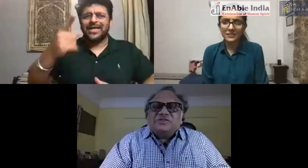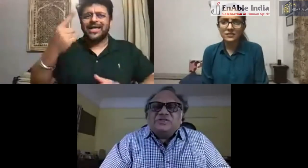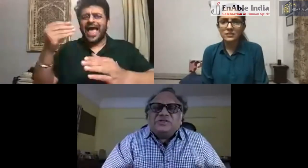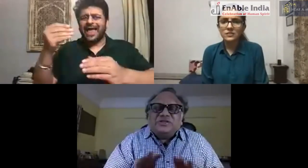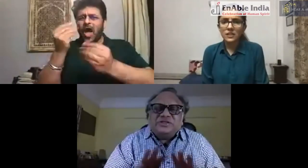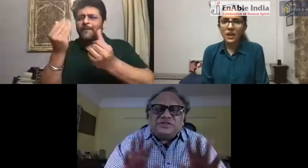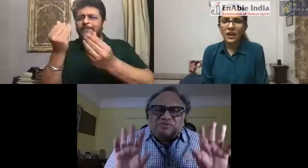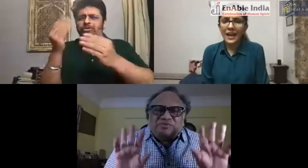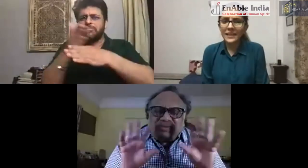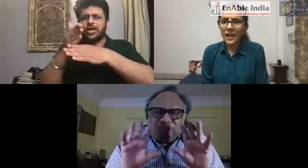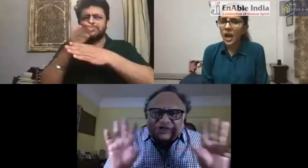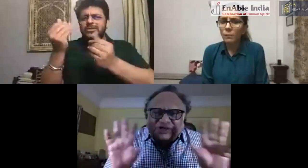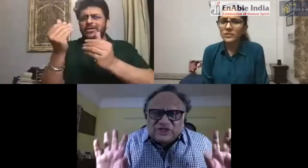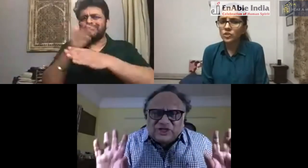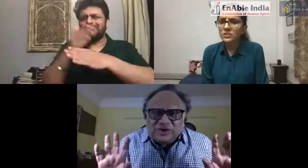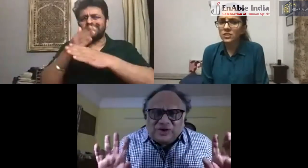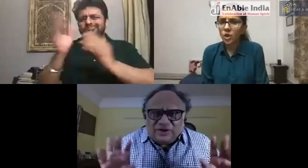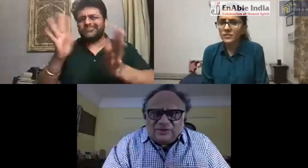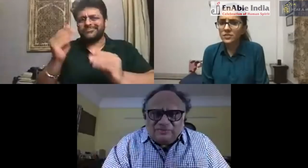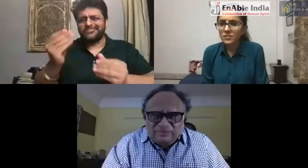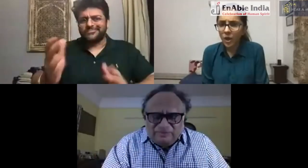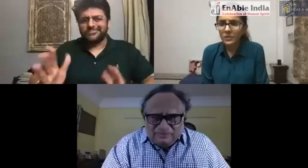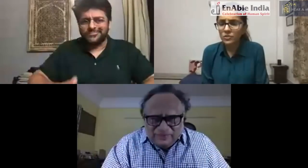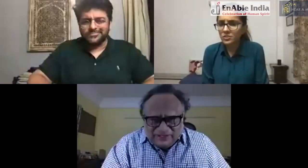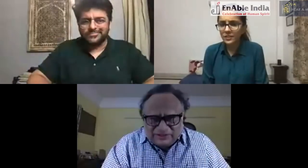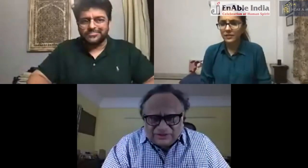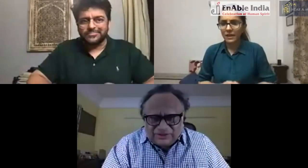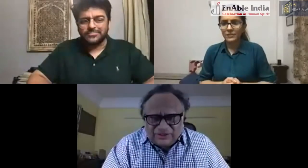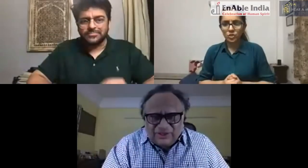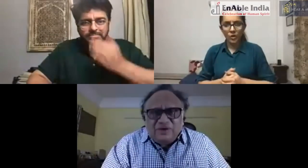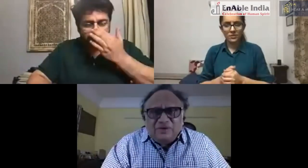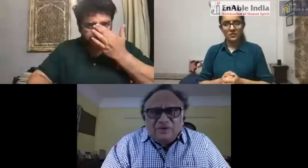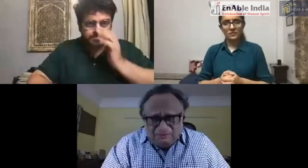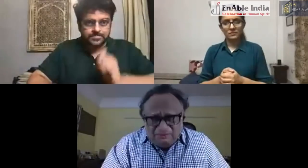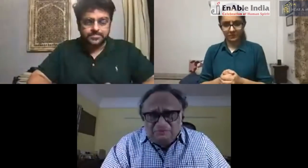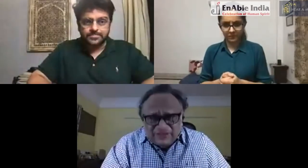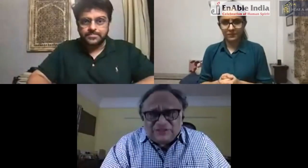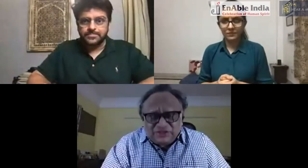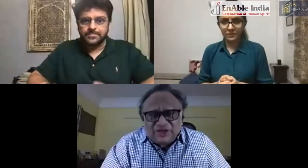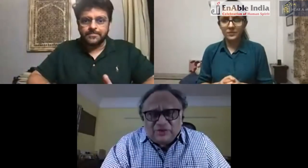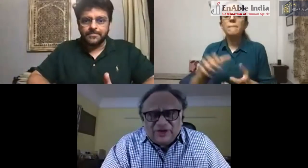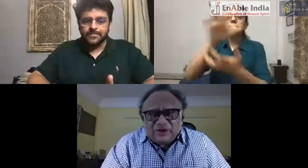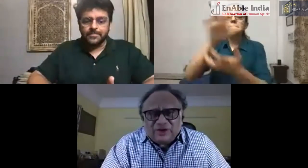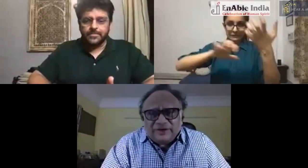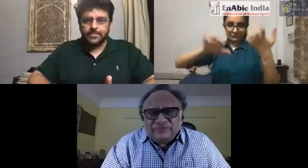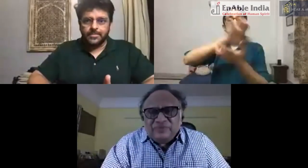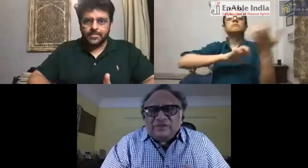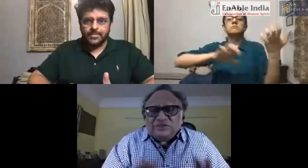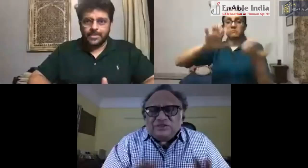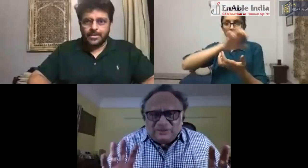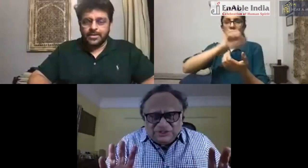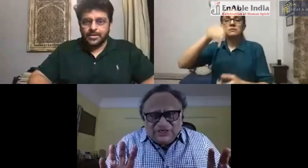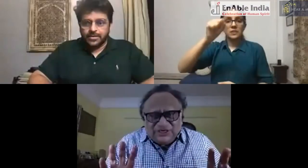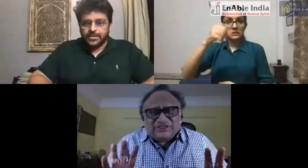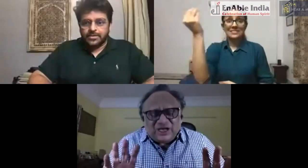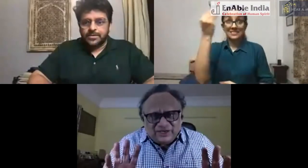right? it is a very And mixed how thing much is the going on. cost? How much is Mixed, the average cost? mixed thing going on.